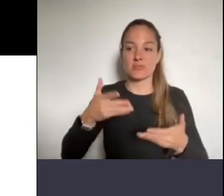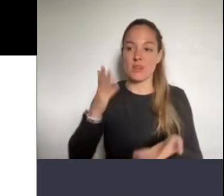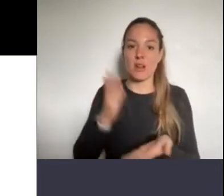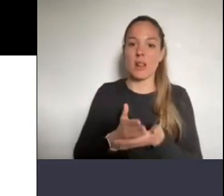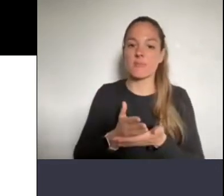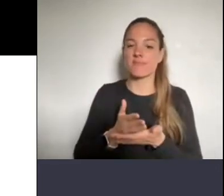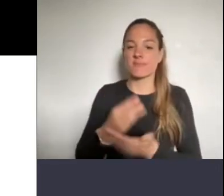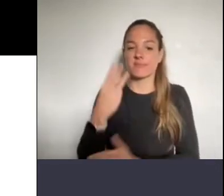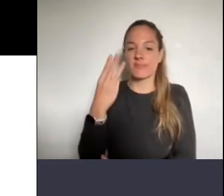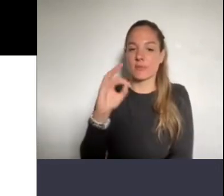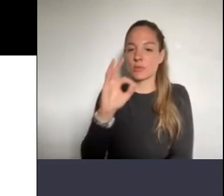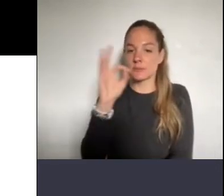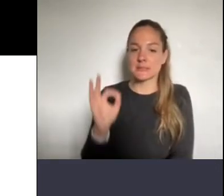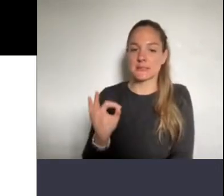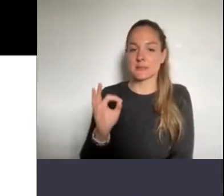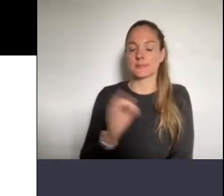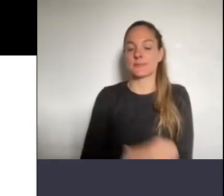that service.